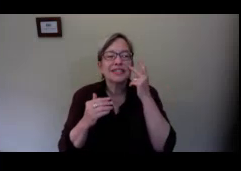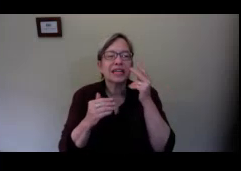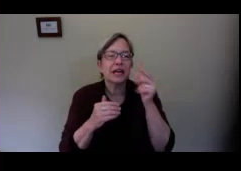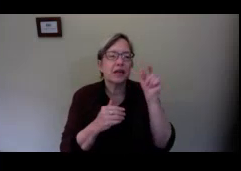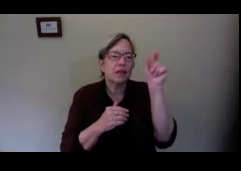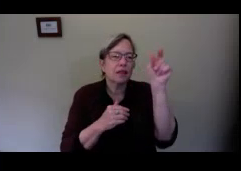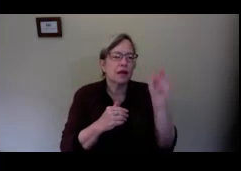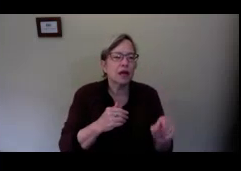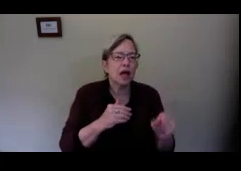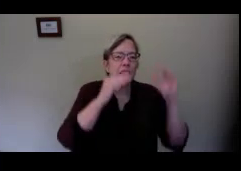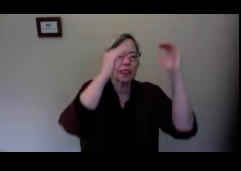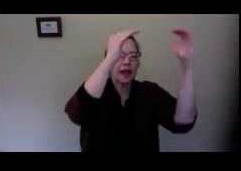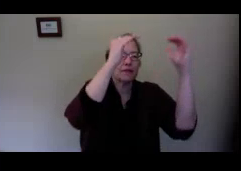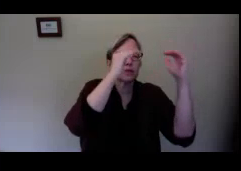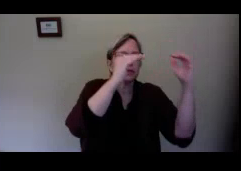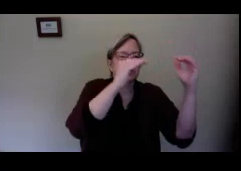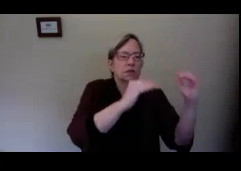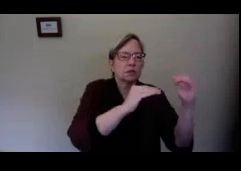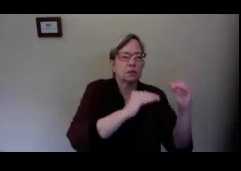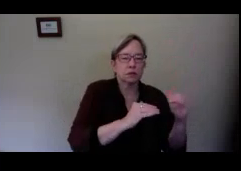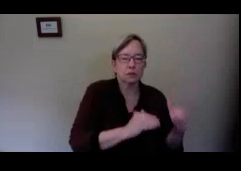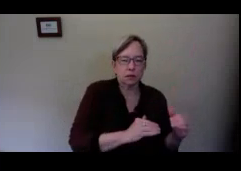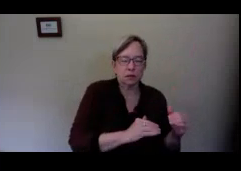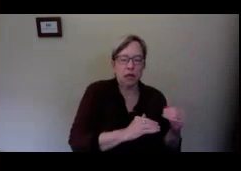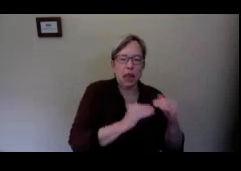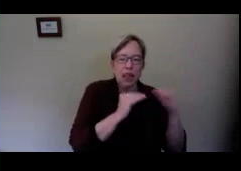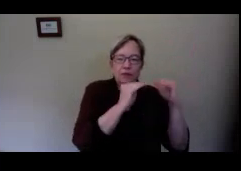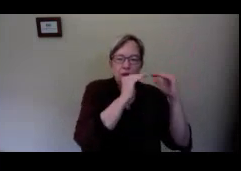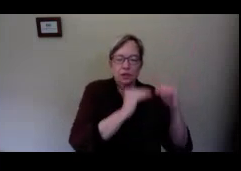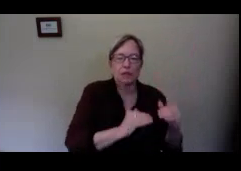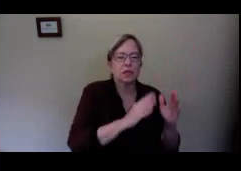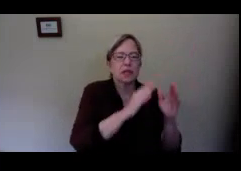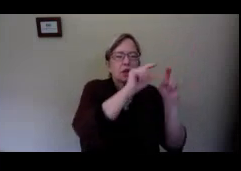side and move to the bottom and then across the top.